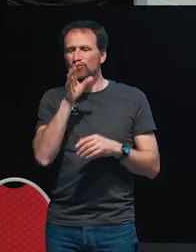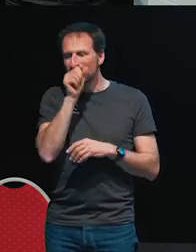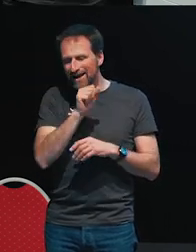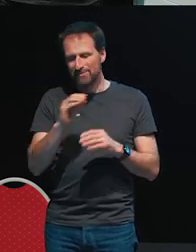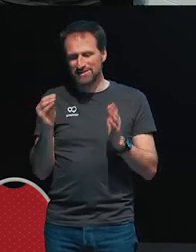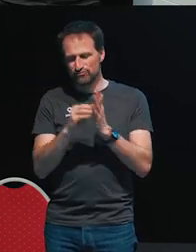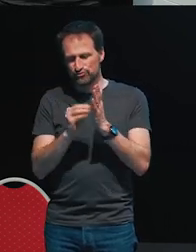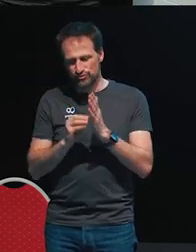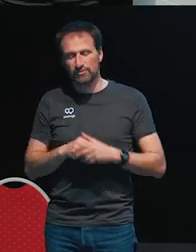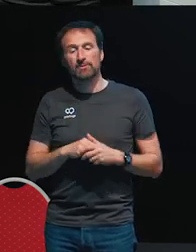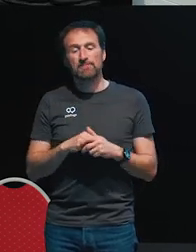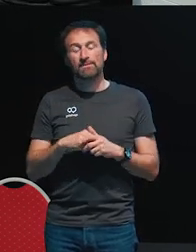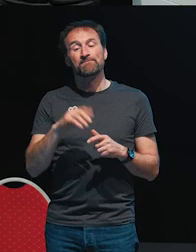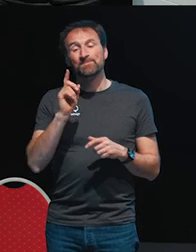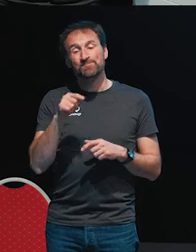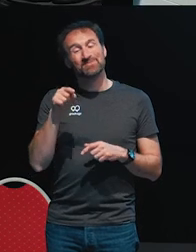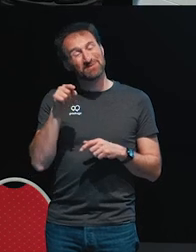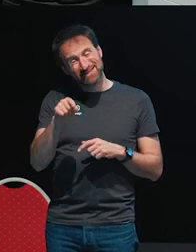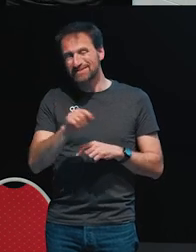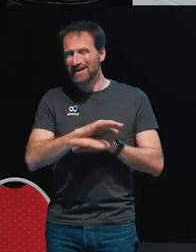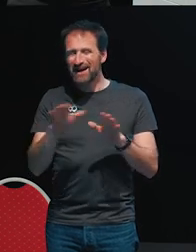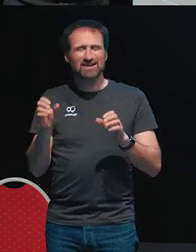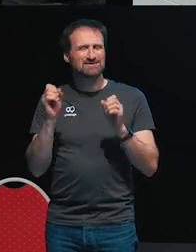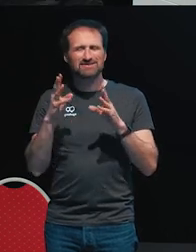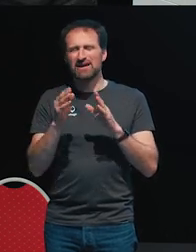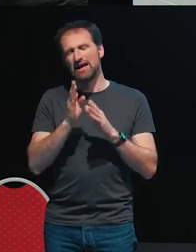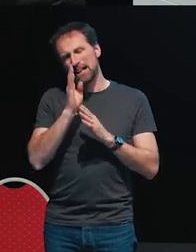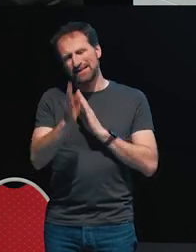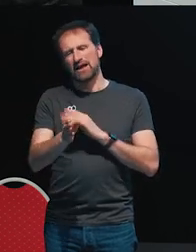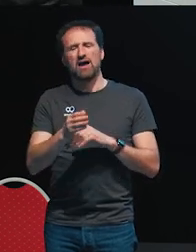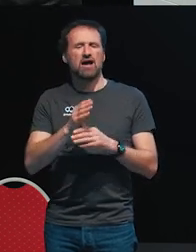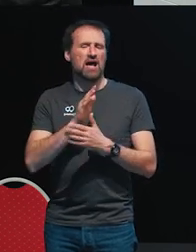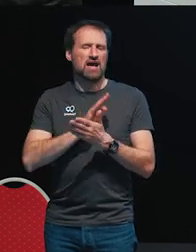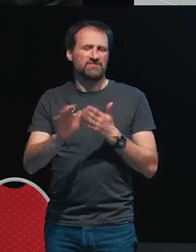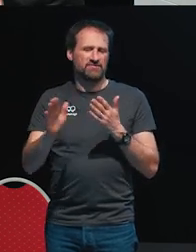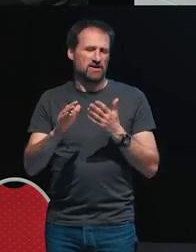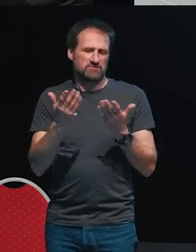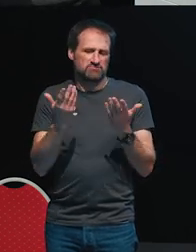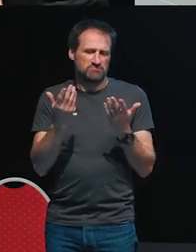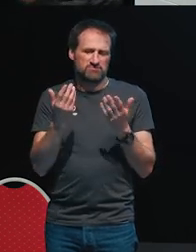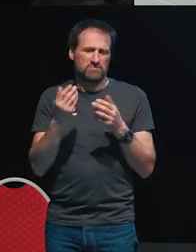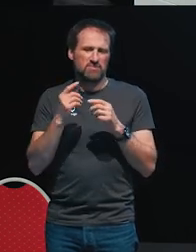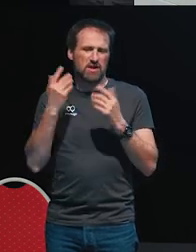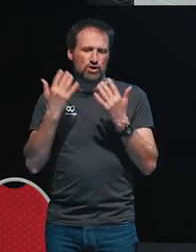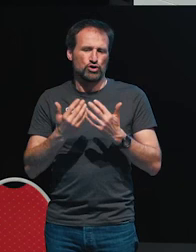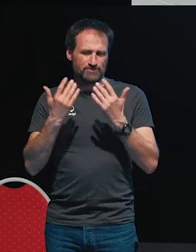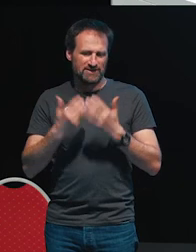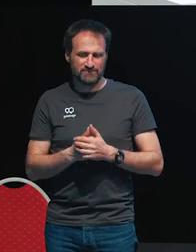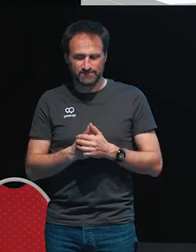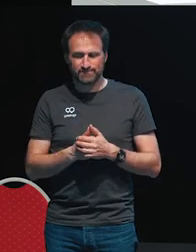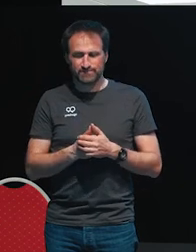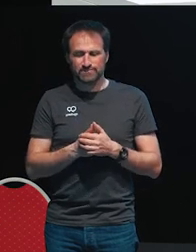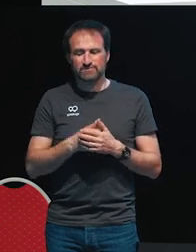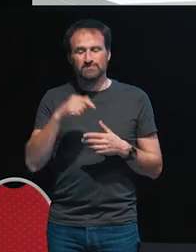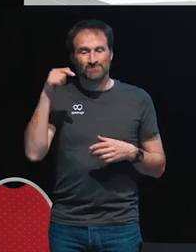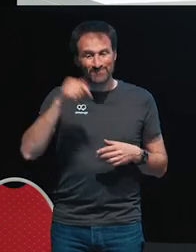are all very linear, very simple signing algorithms. And first, let's have a